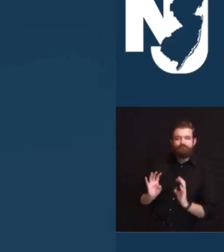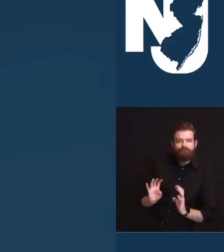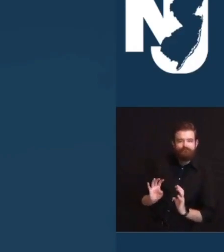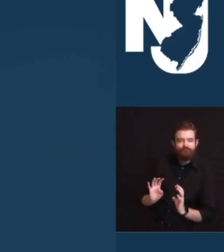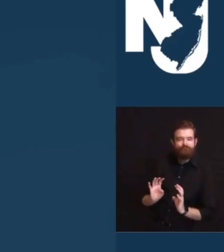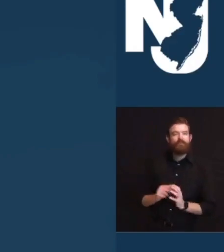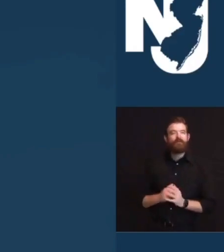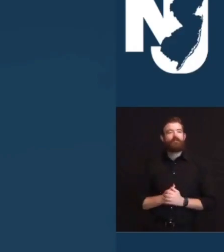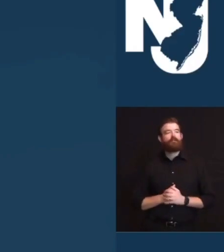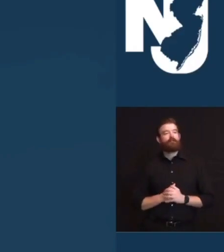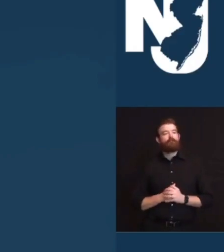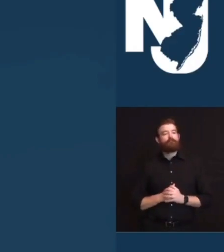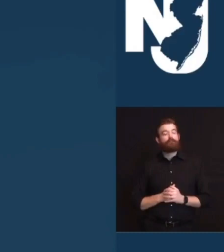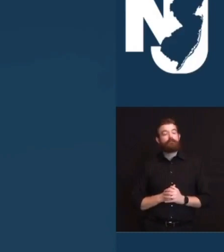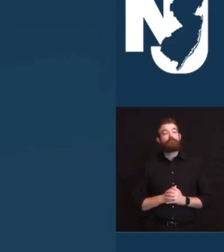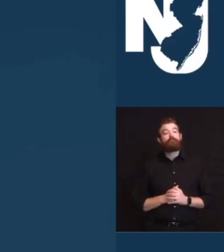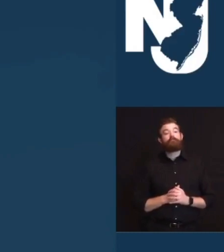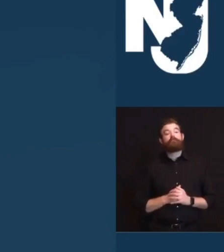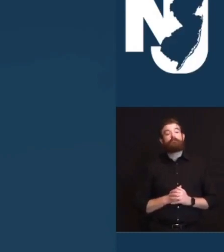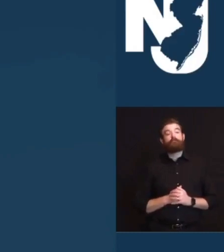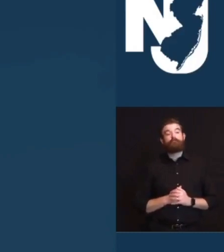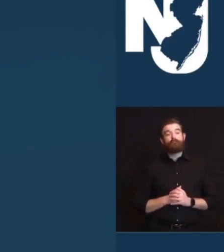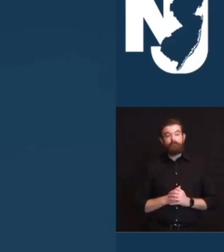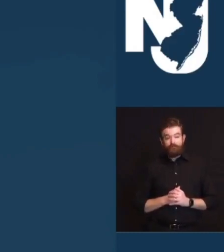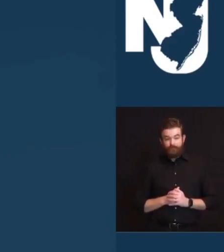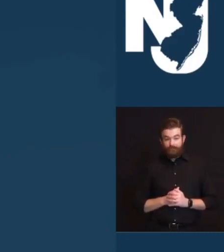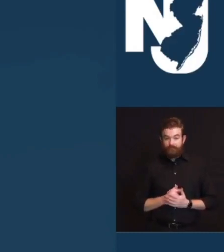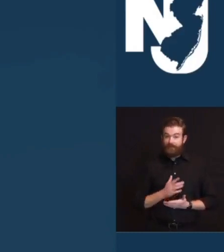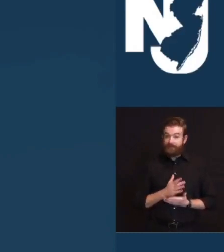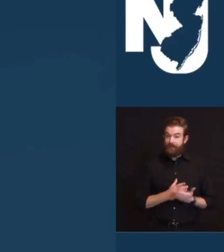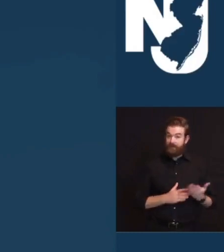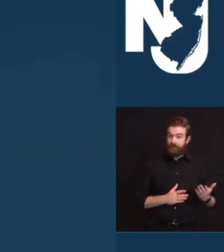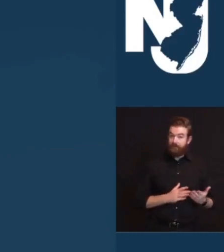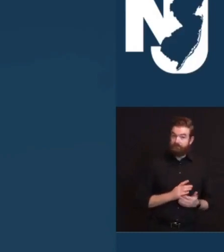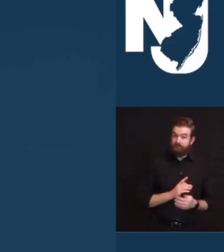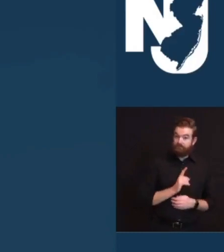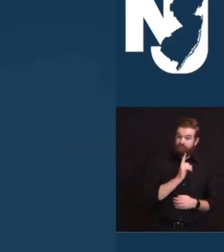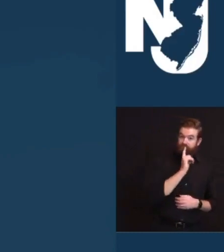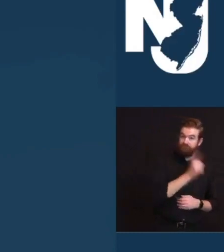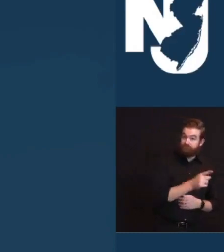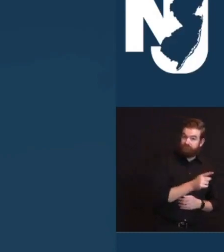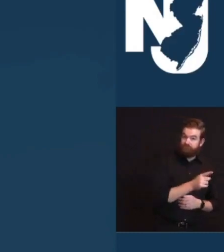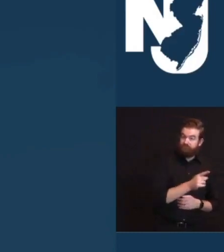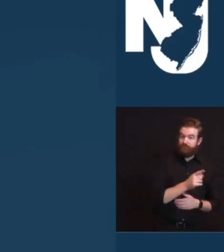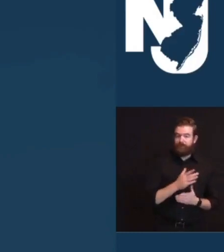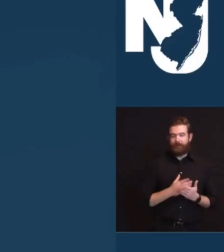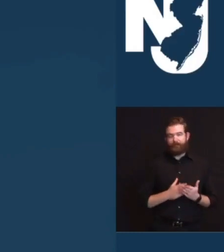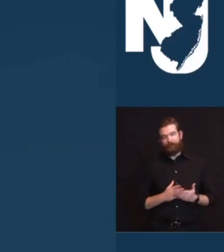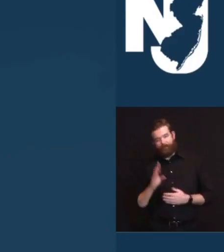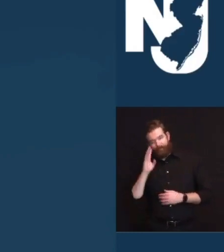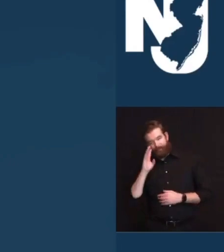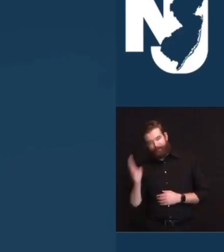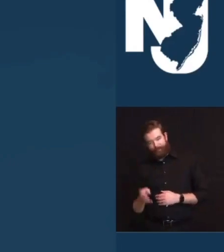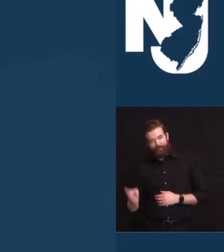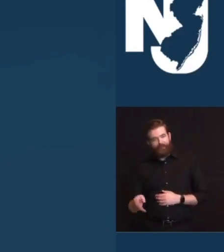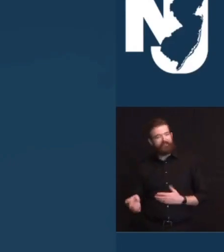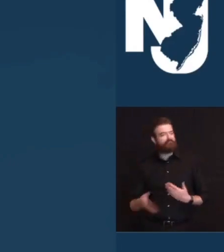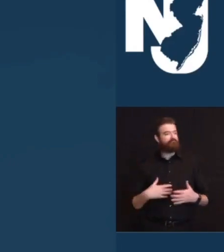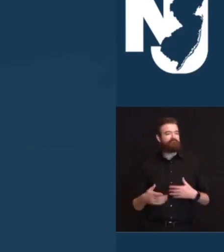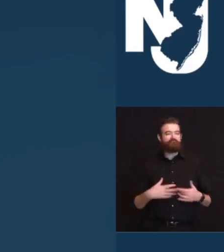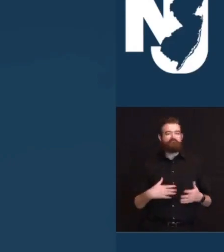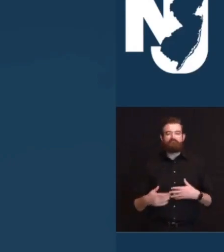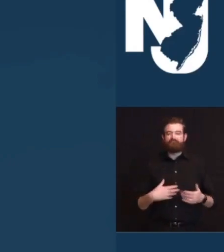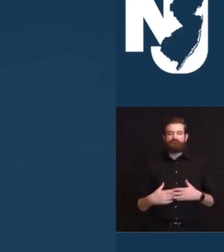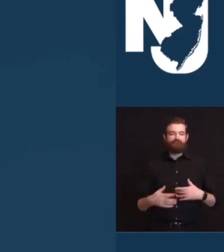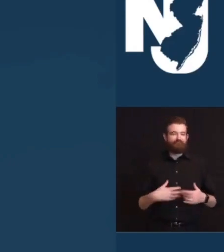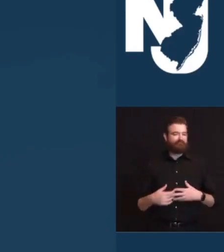question to which parts were real and which sprung from his imagination. It didn't matter. His nephew by marriage, Mark Levinson,